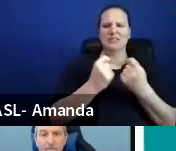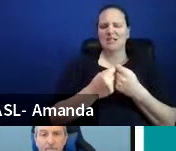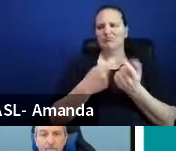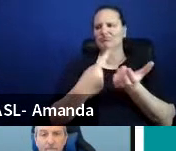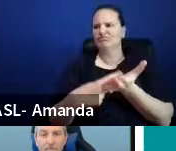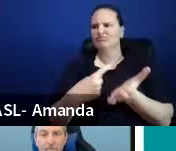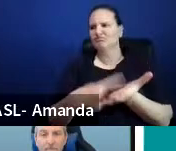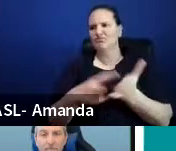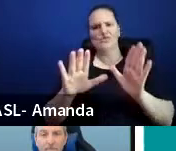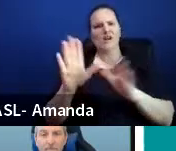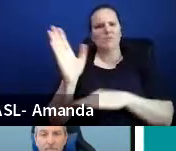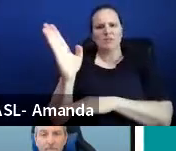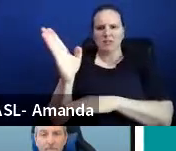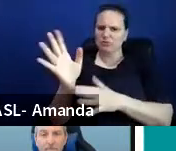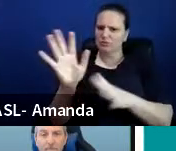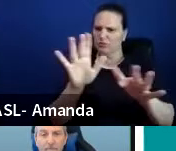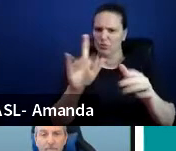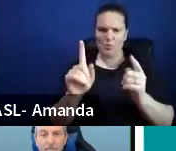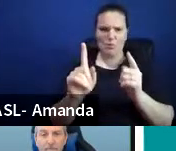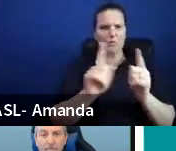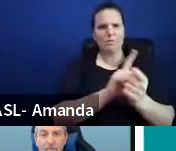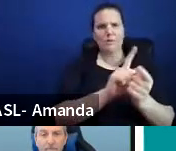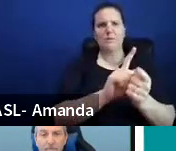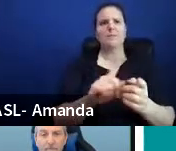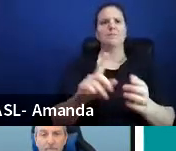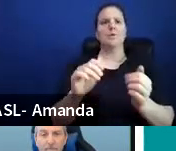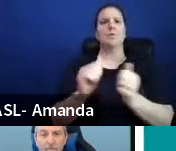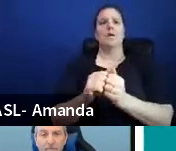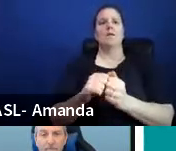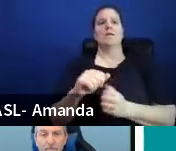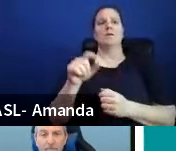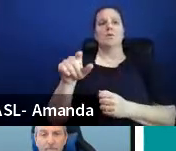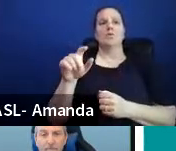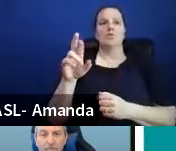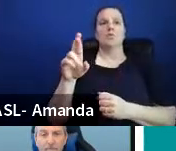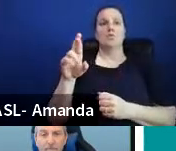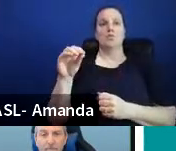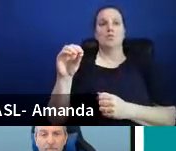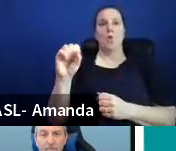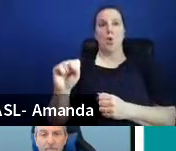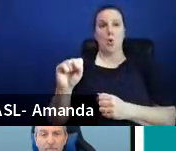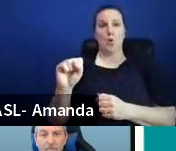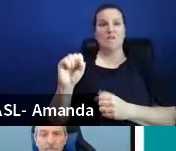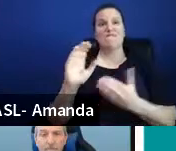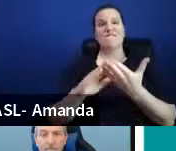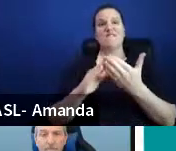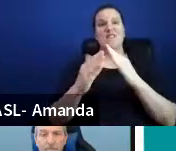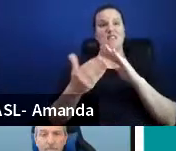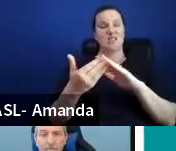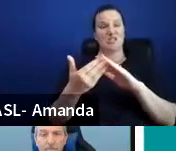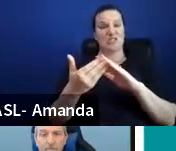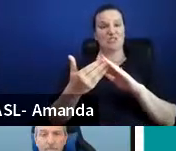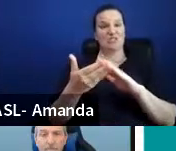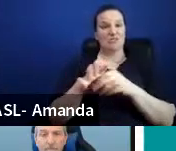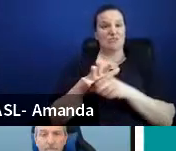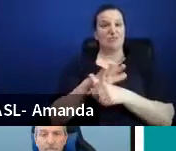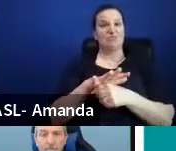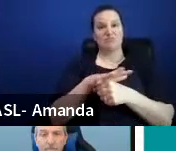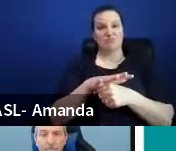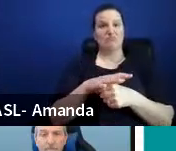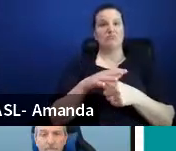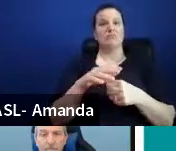at. We met with the Rose Village Neighborhood Association, as well as the Bridgeton